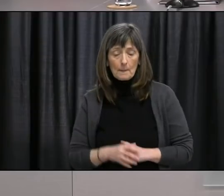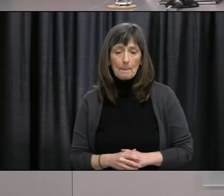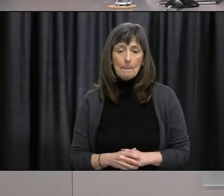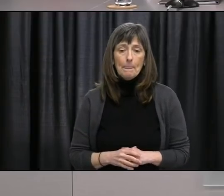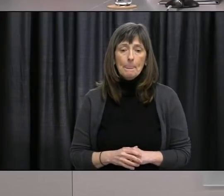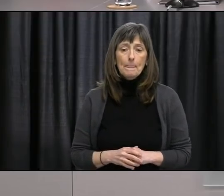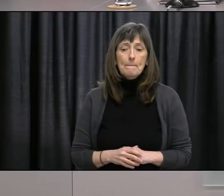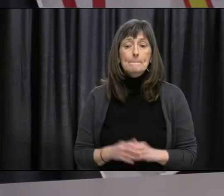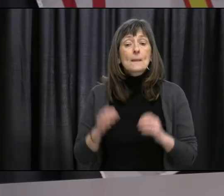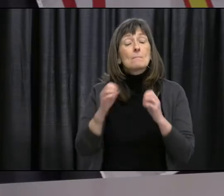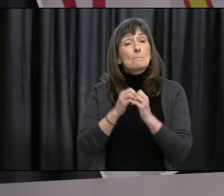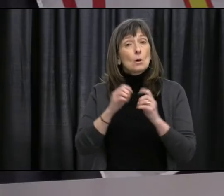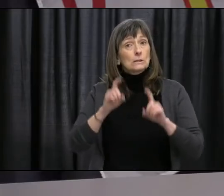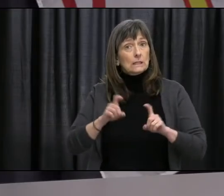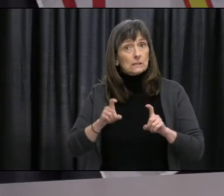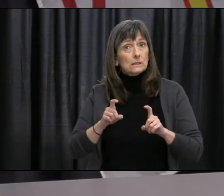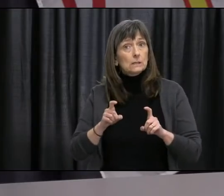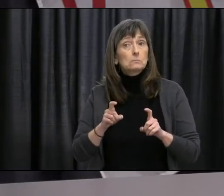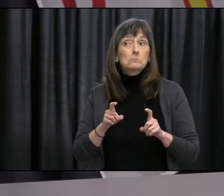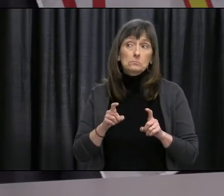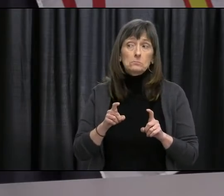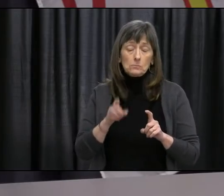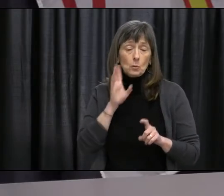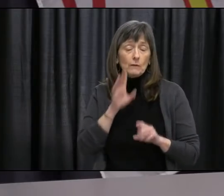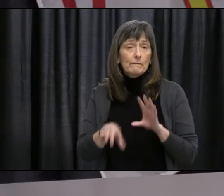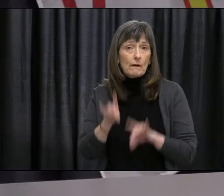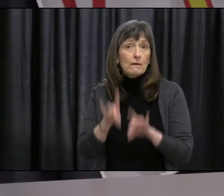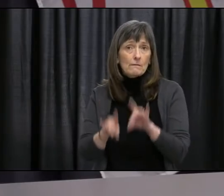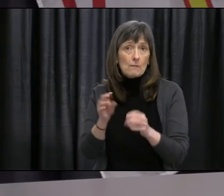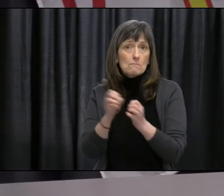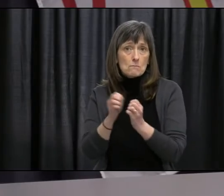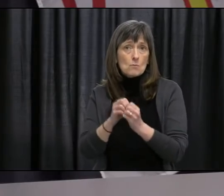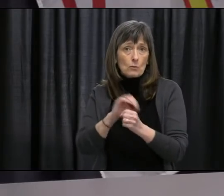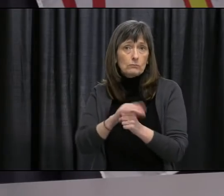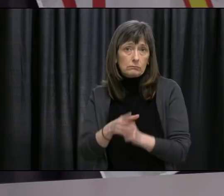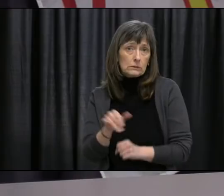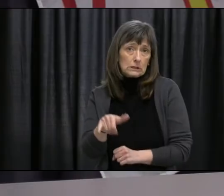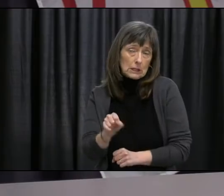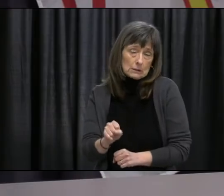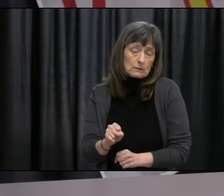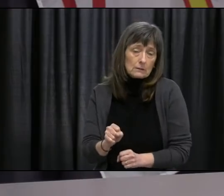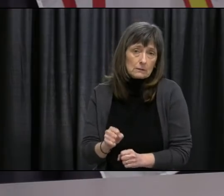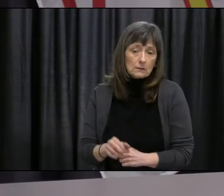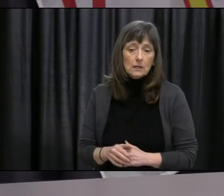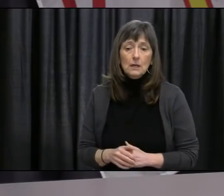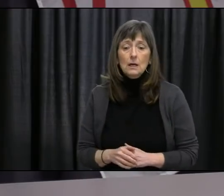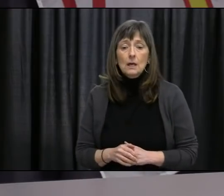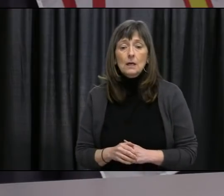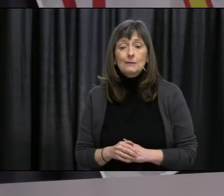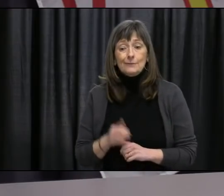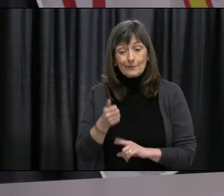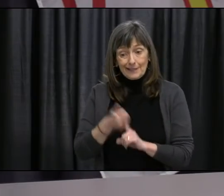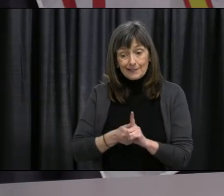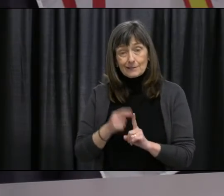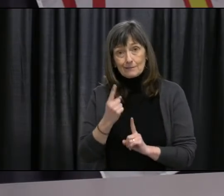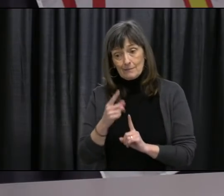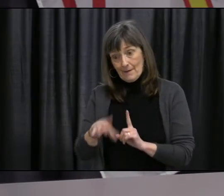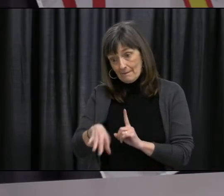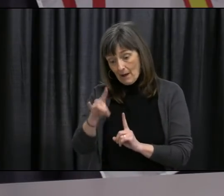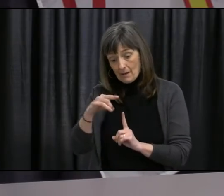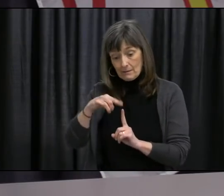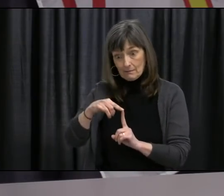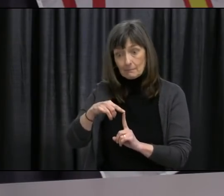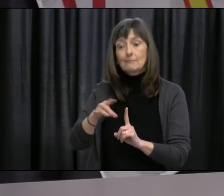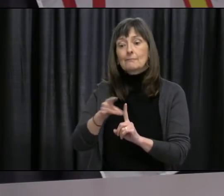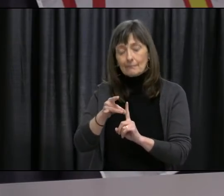So more testing will find more cases in all likelihood. And so with every case that we find, we have